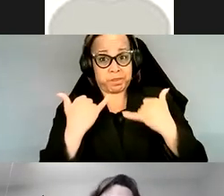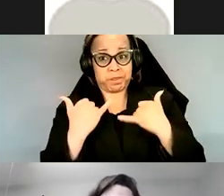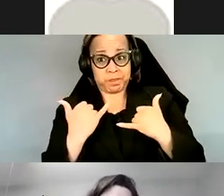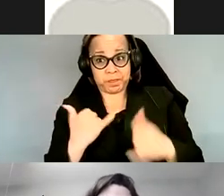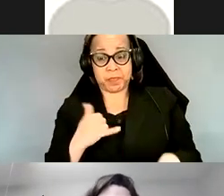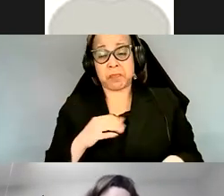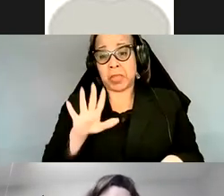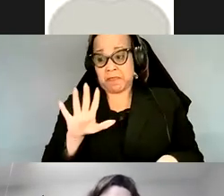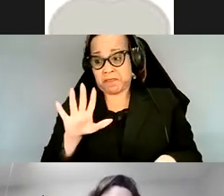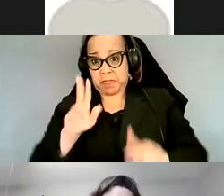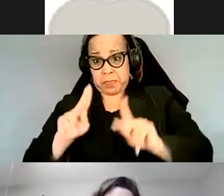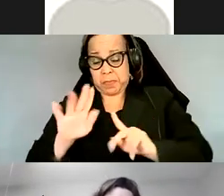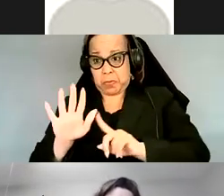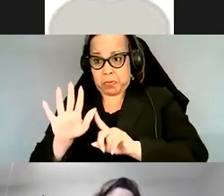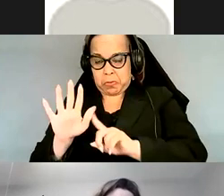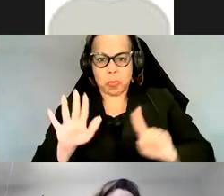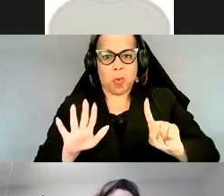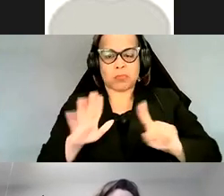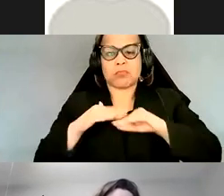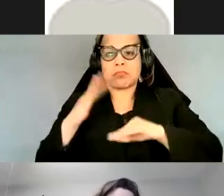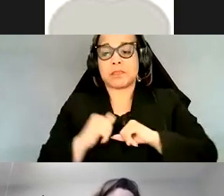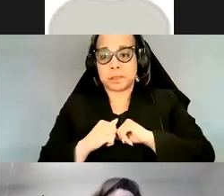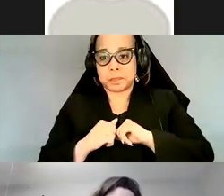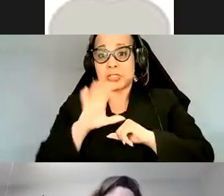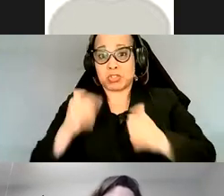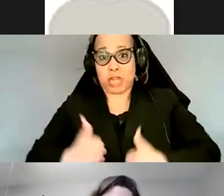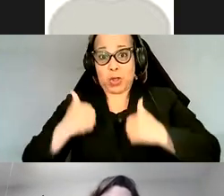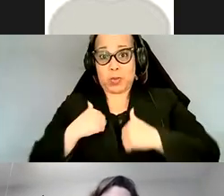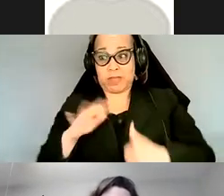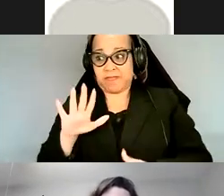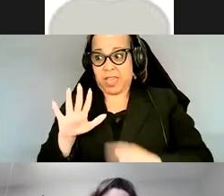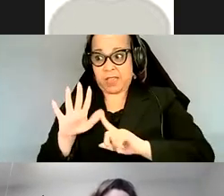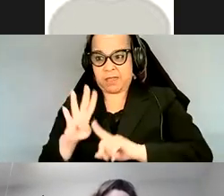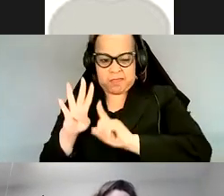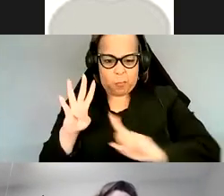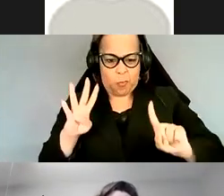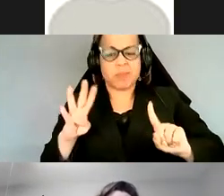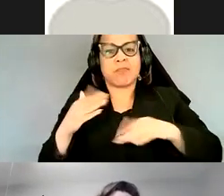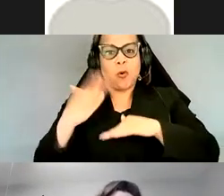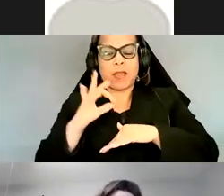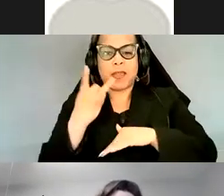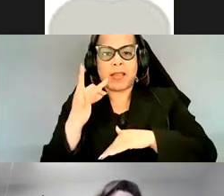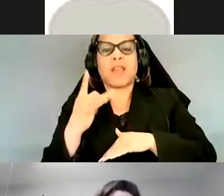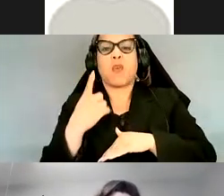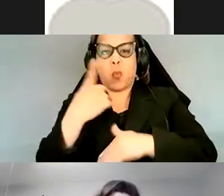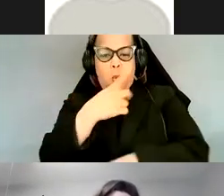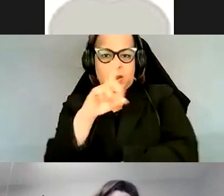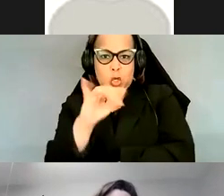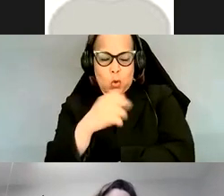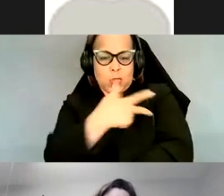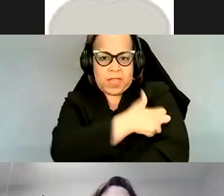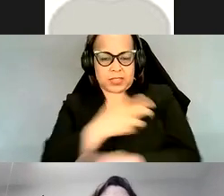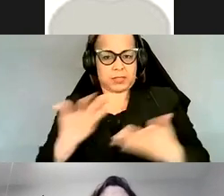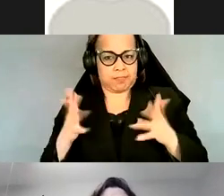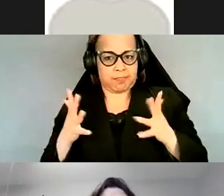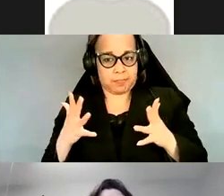in 5 people that are one in 5 Chicagoans who are over the age of 18 have received at least 1 dose of the vaccine.